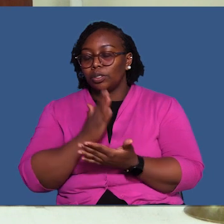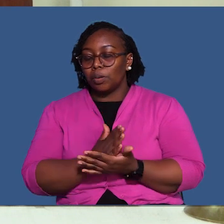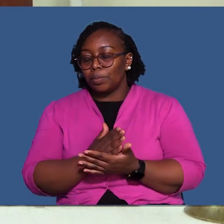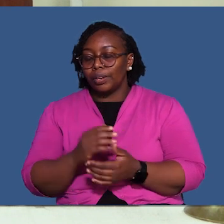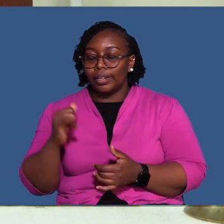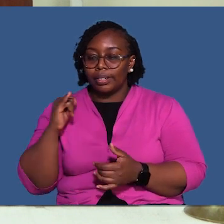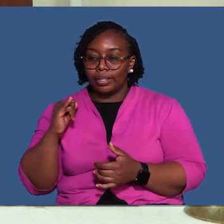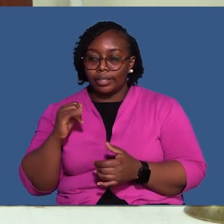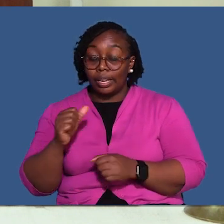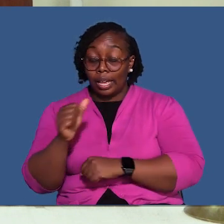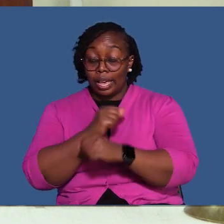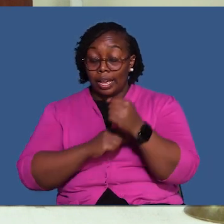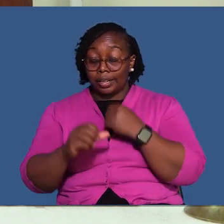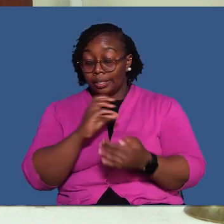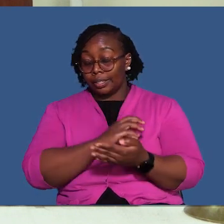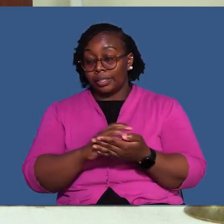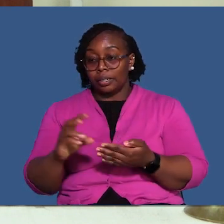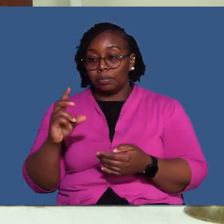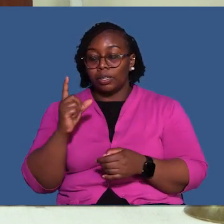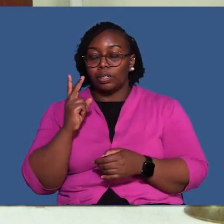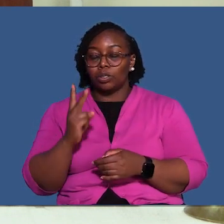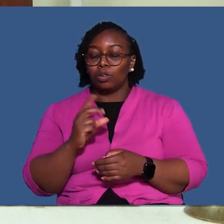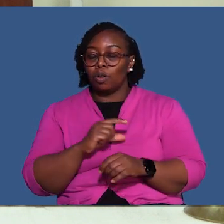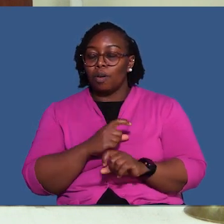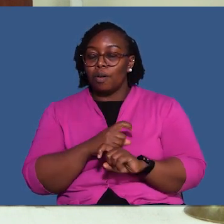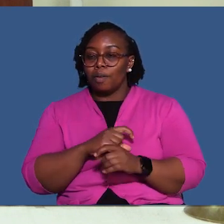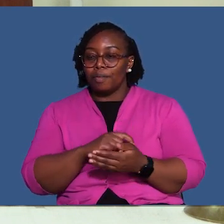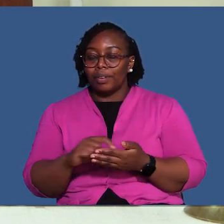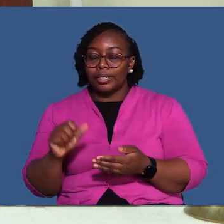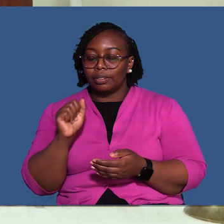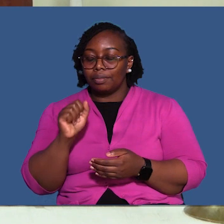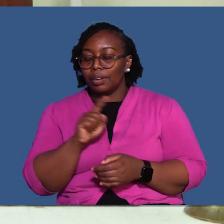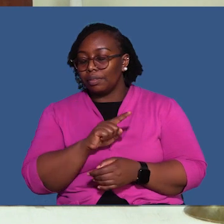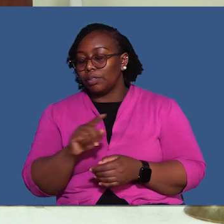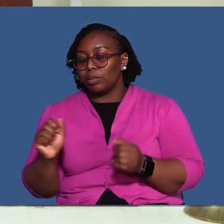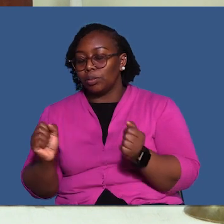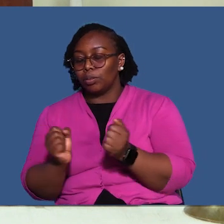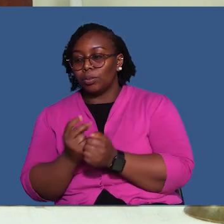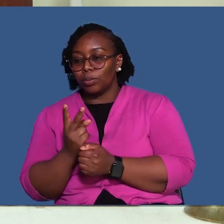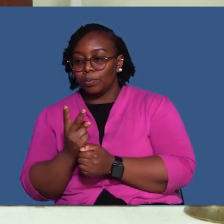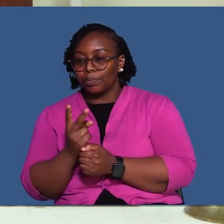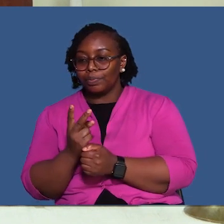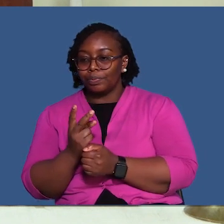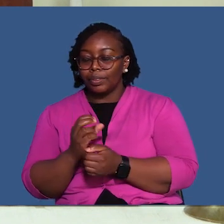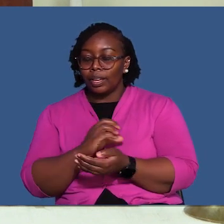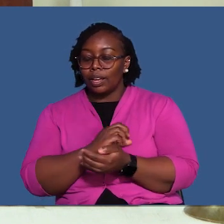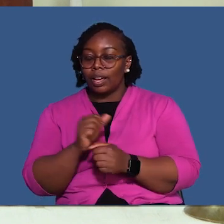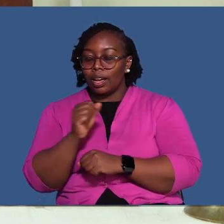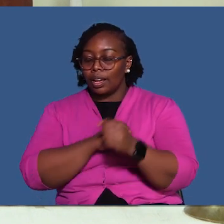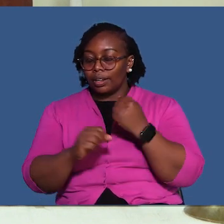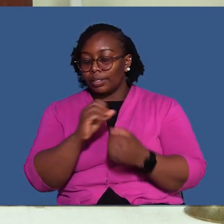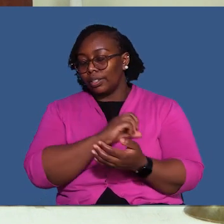at Acts chapter 2 from verse 5 to 12. Acts chapter 2 from verse 5